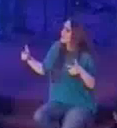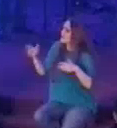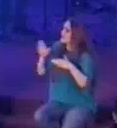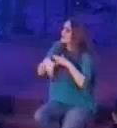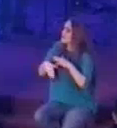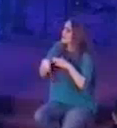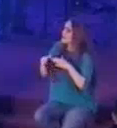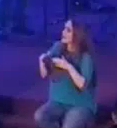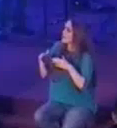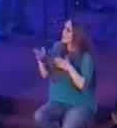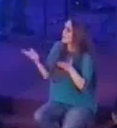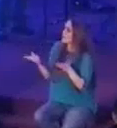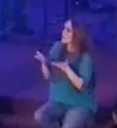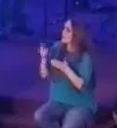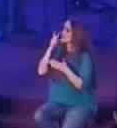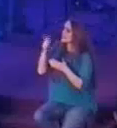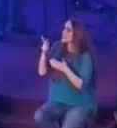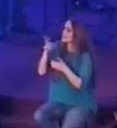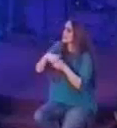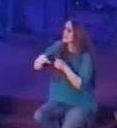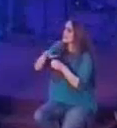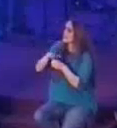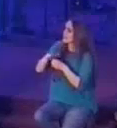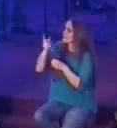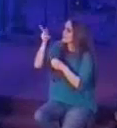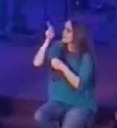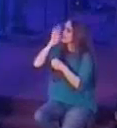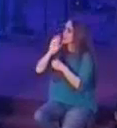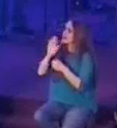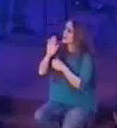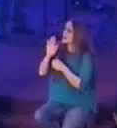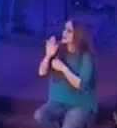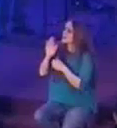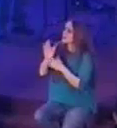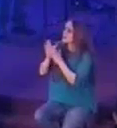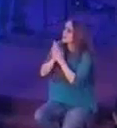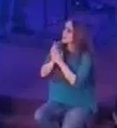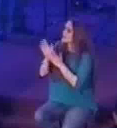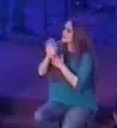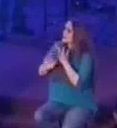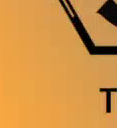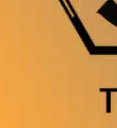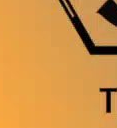what we see, the kingdom of God. This is my prayer in Jesus' name.